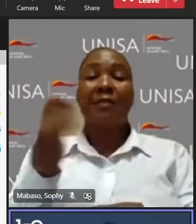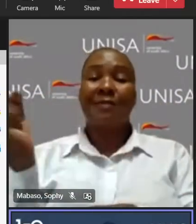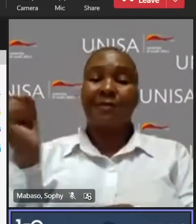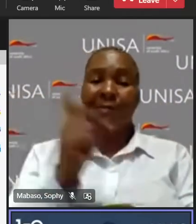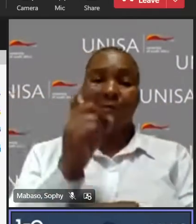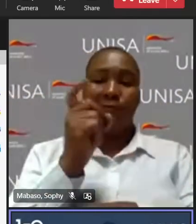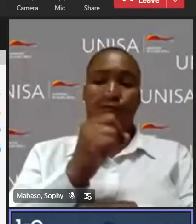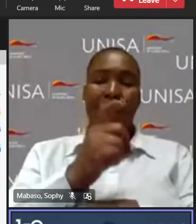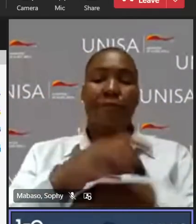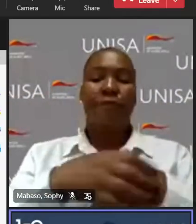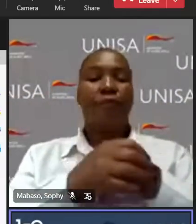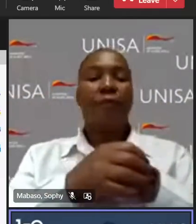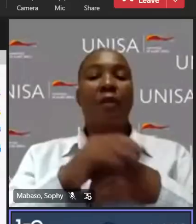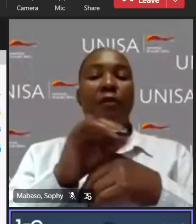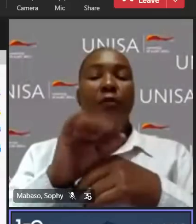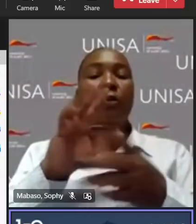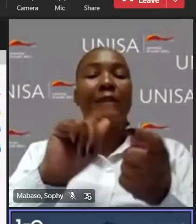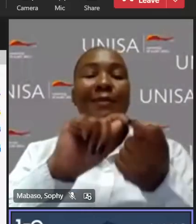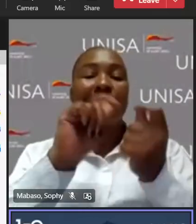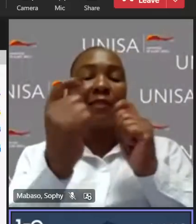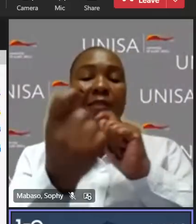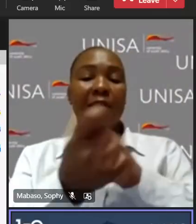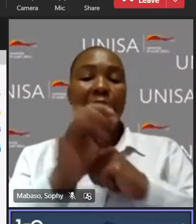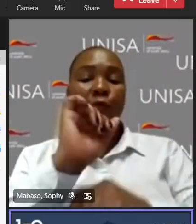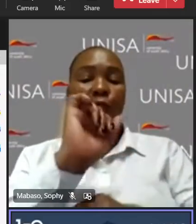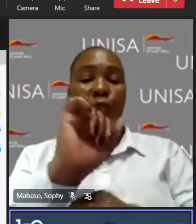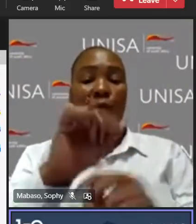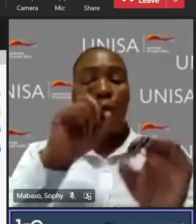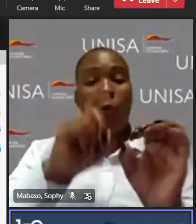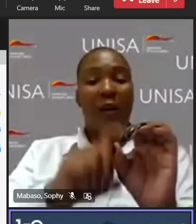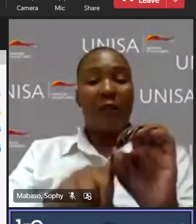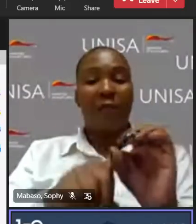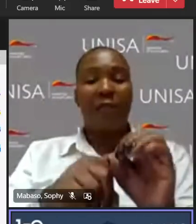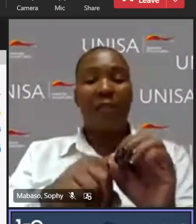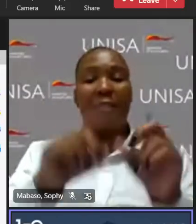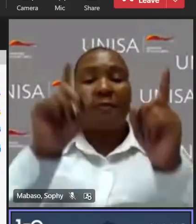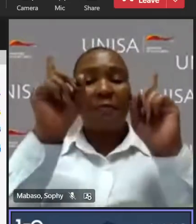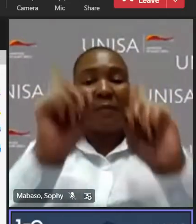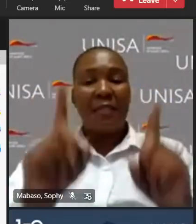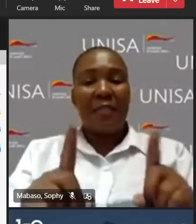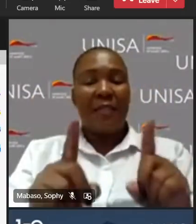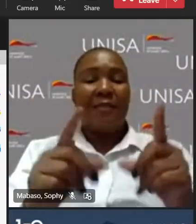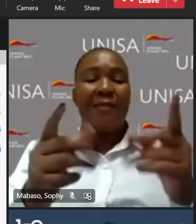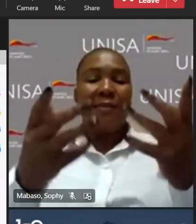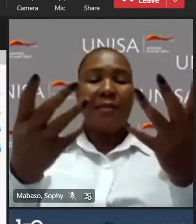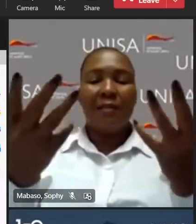Okay. If you want to amend your qualification, specialization,